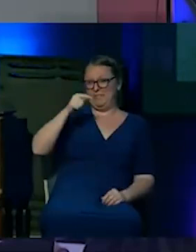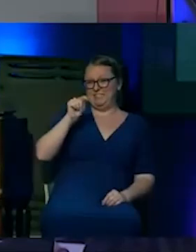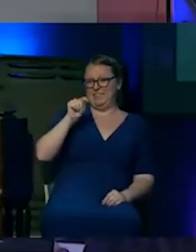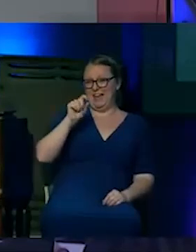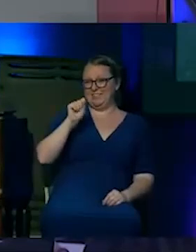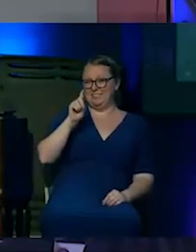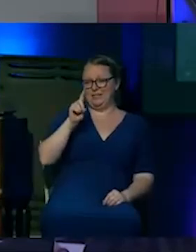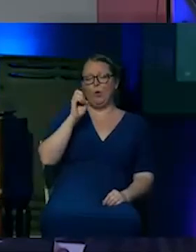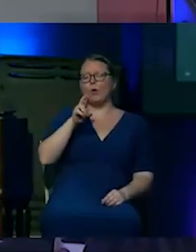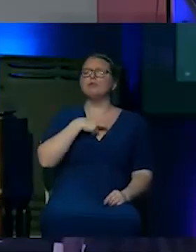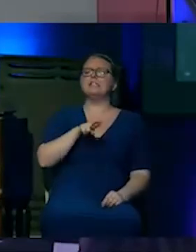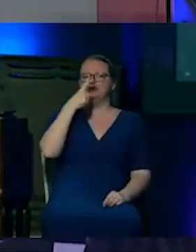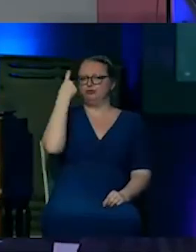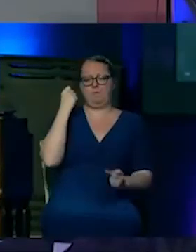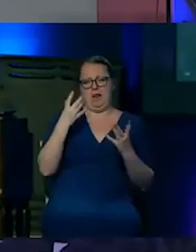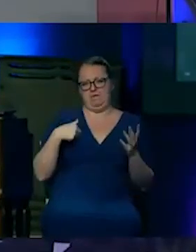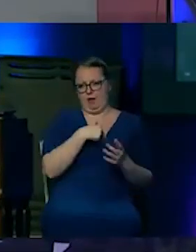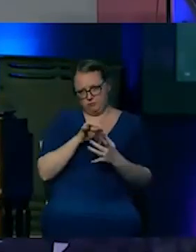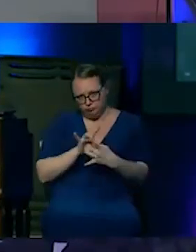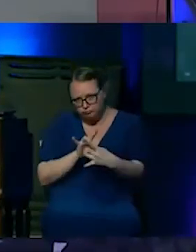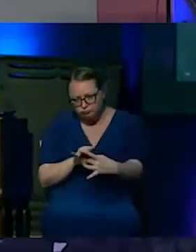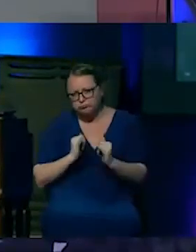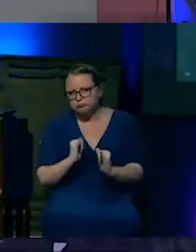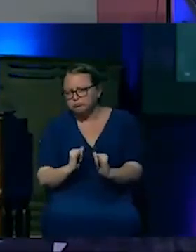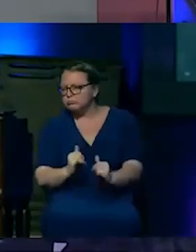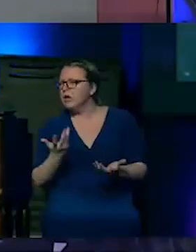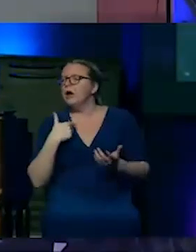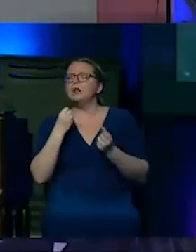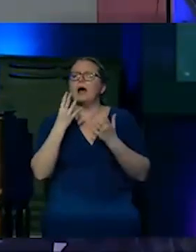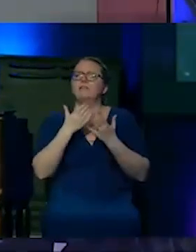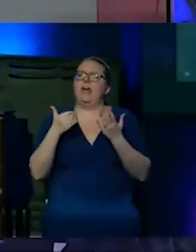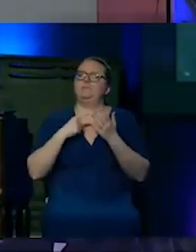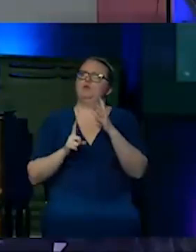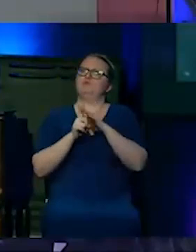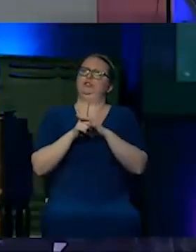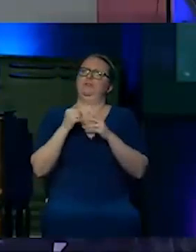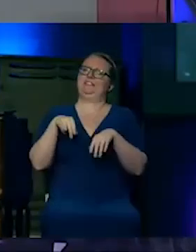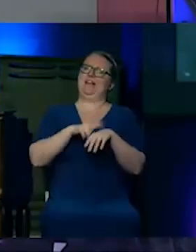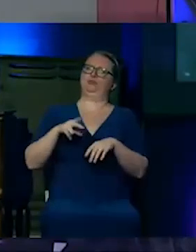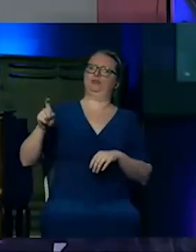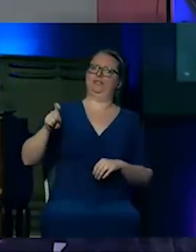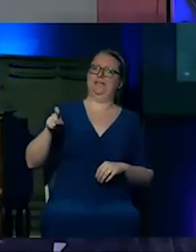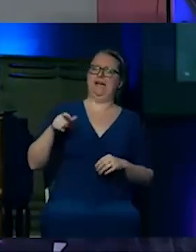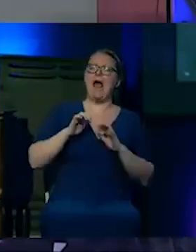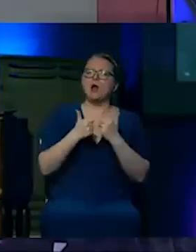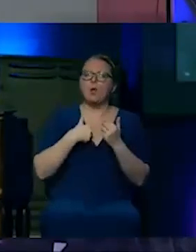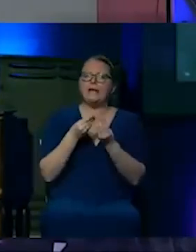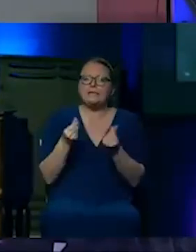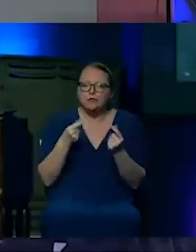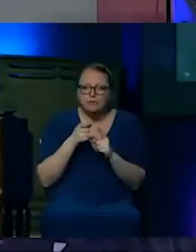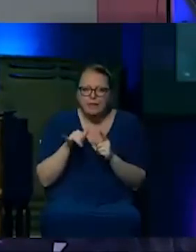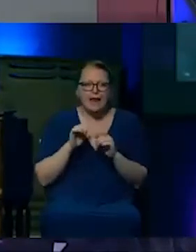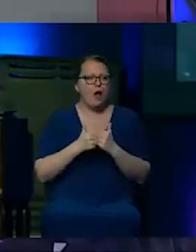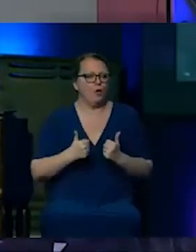religious trauma, and this kind of emerged out of this really natural need, right? Like, how do I heal from that? How do